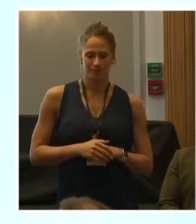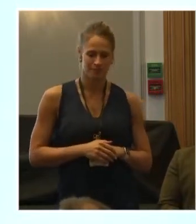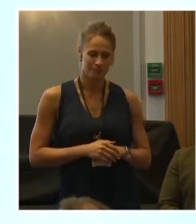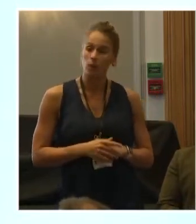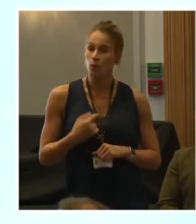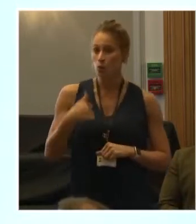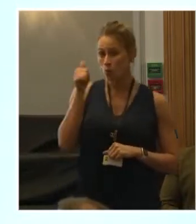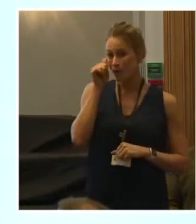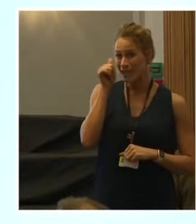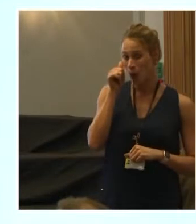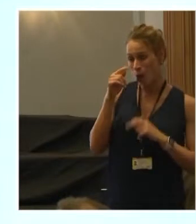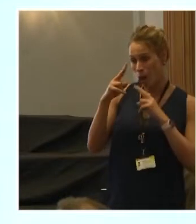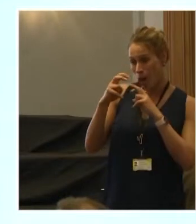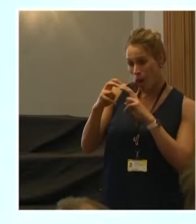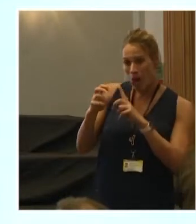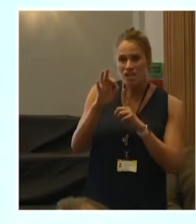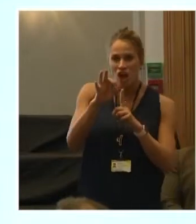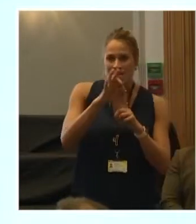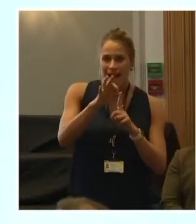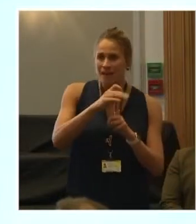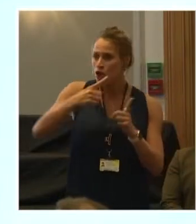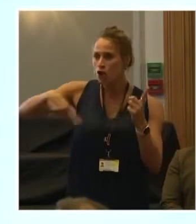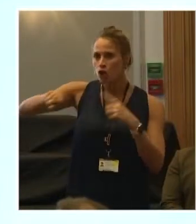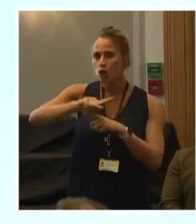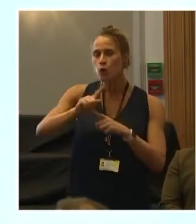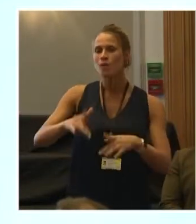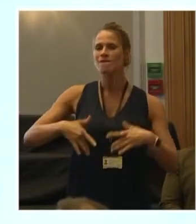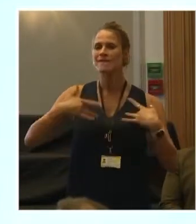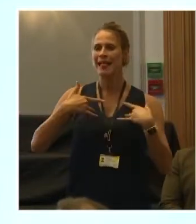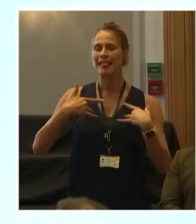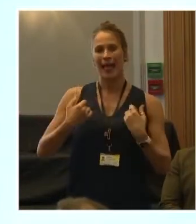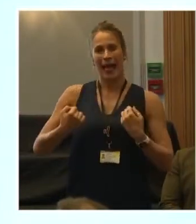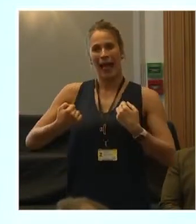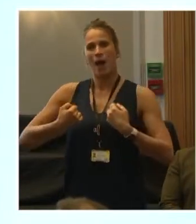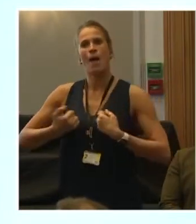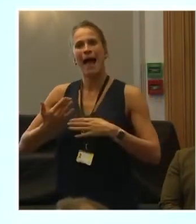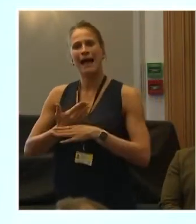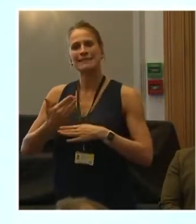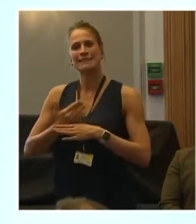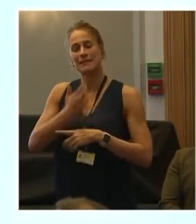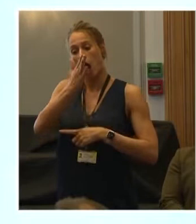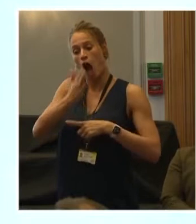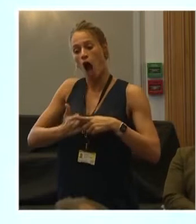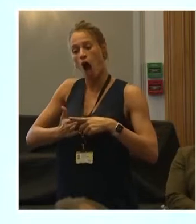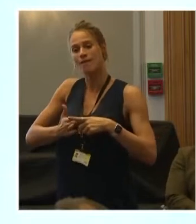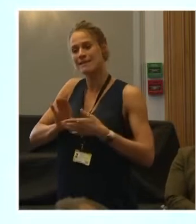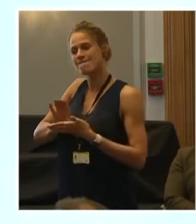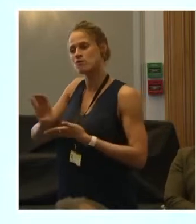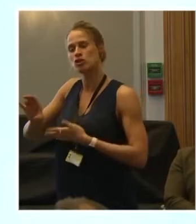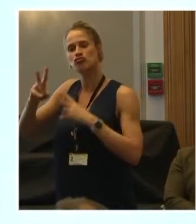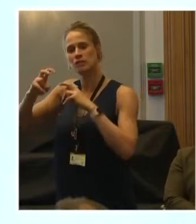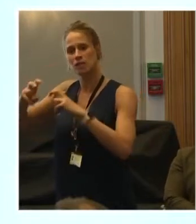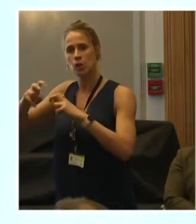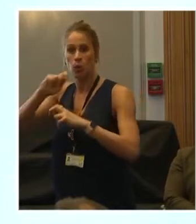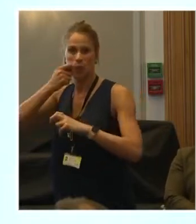We know from our insight survey that over half of you feel our most activity is funding research and search for treatments. And that's something that we're going to